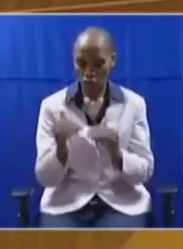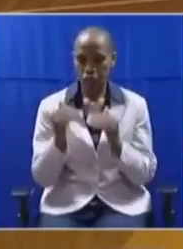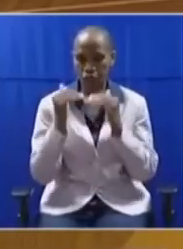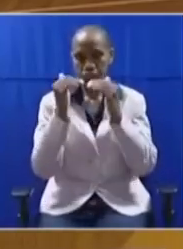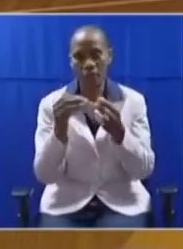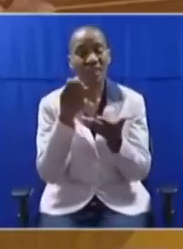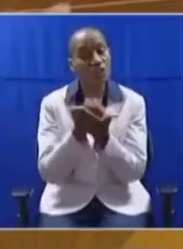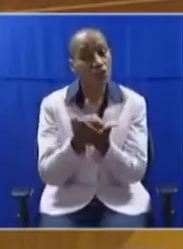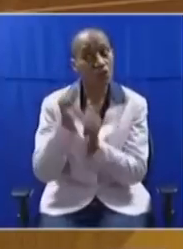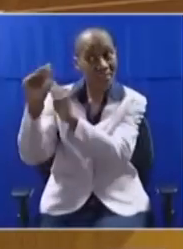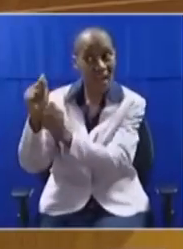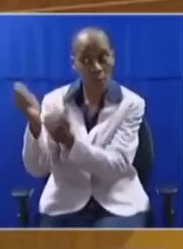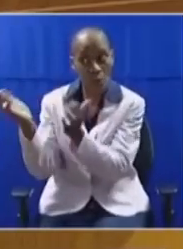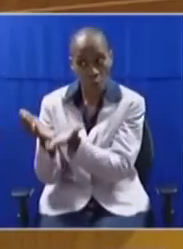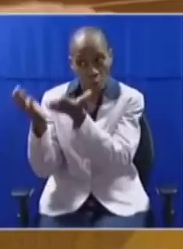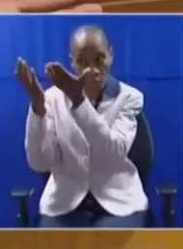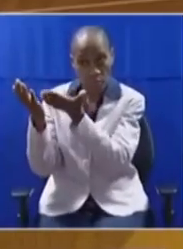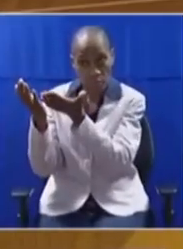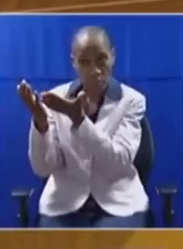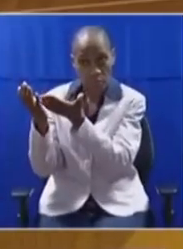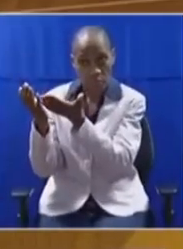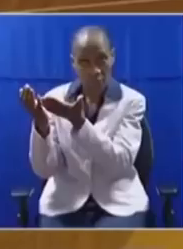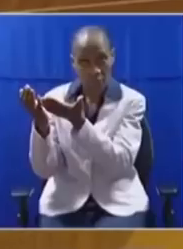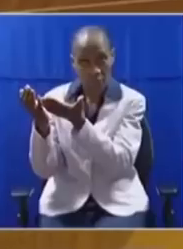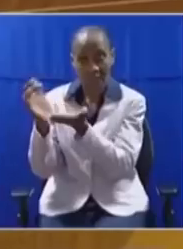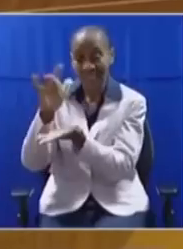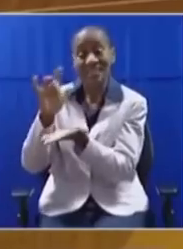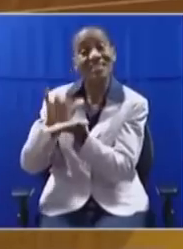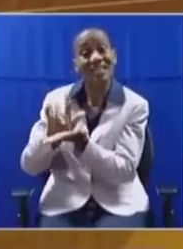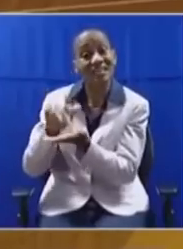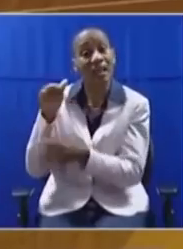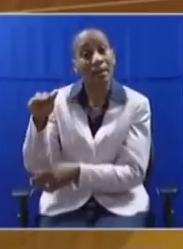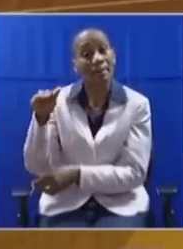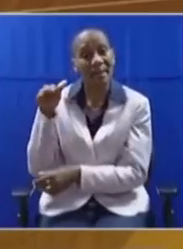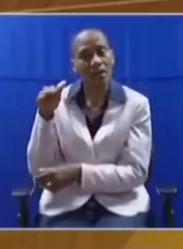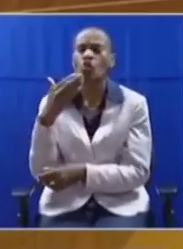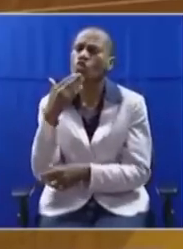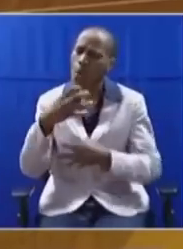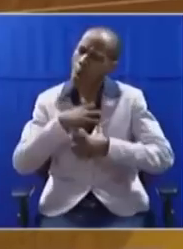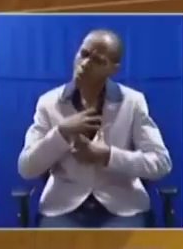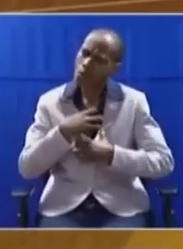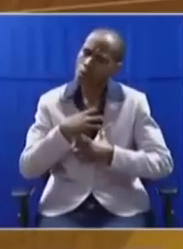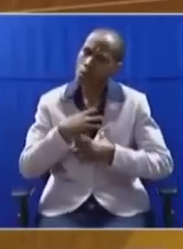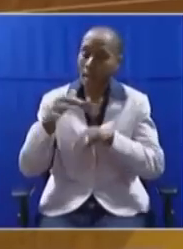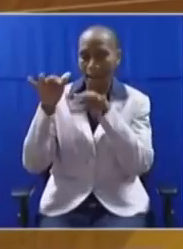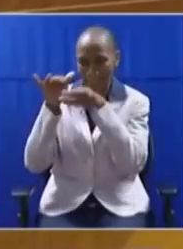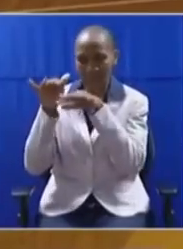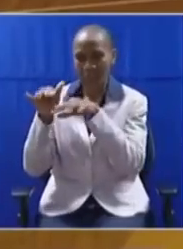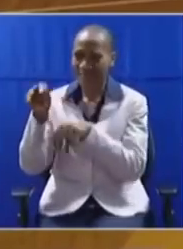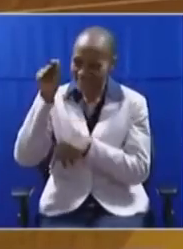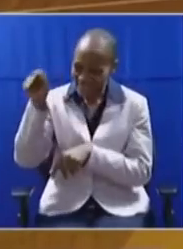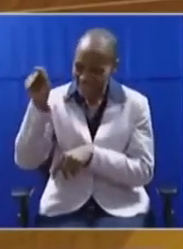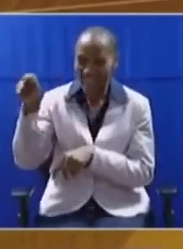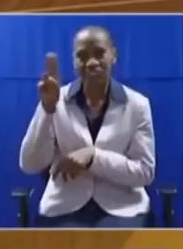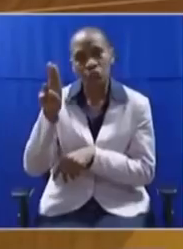their economy, that actually the central bank should be wholly owned by the people of